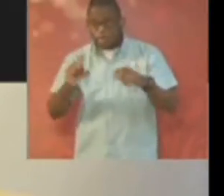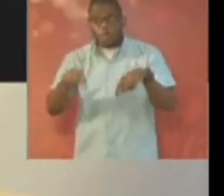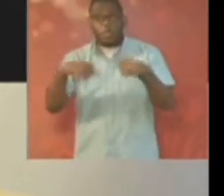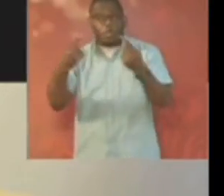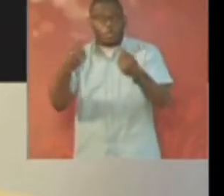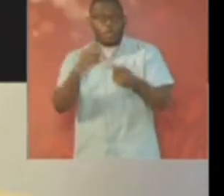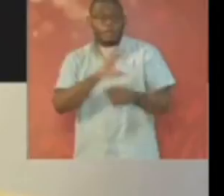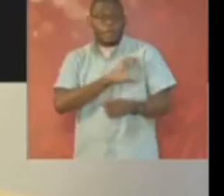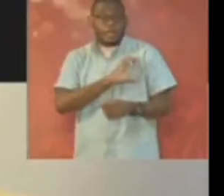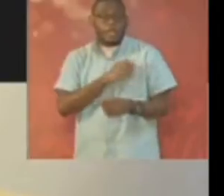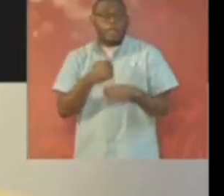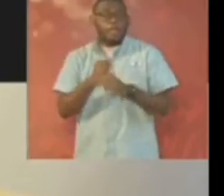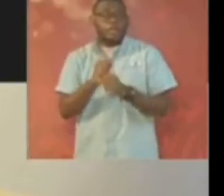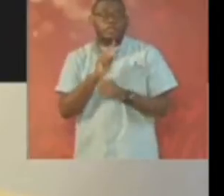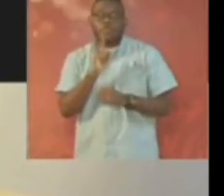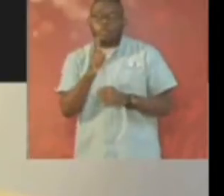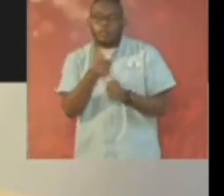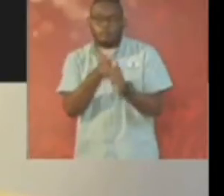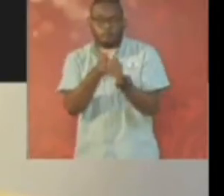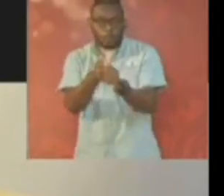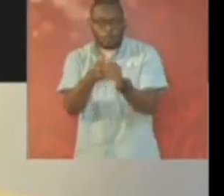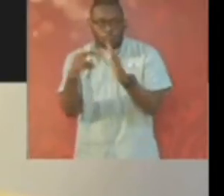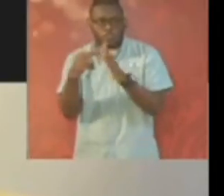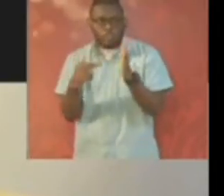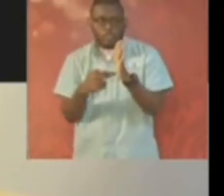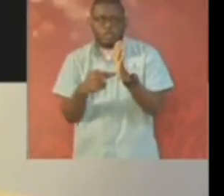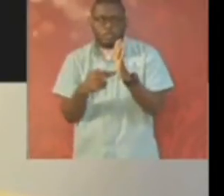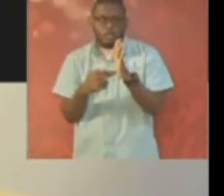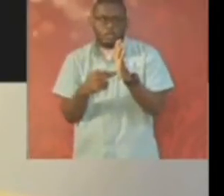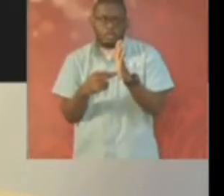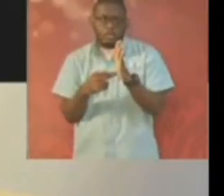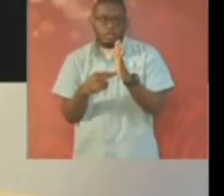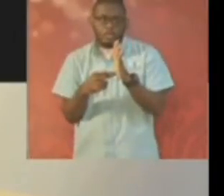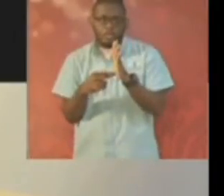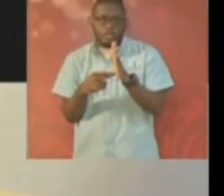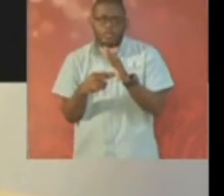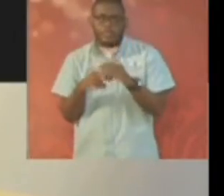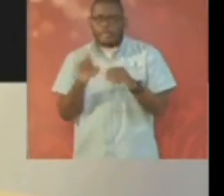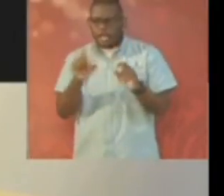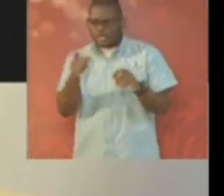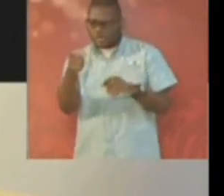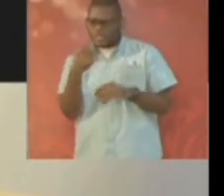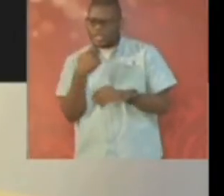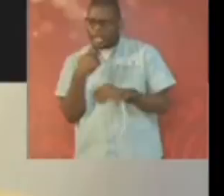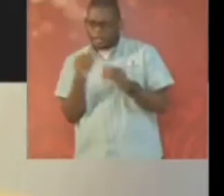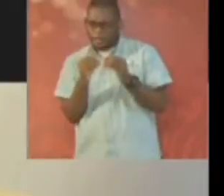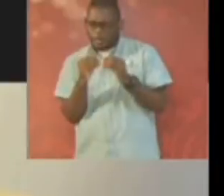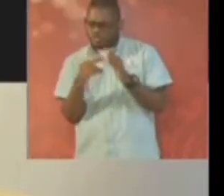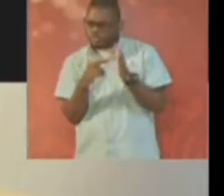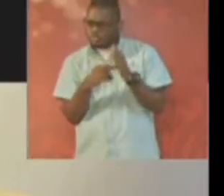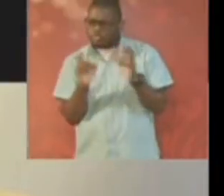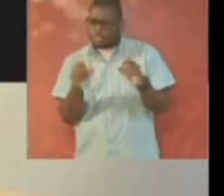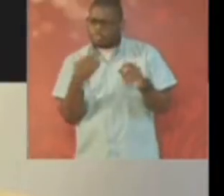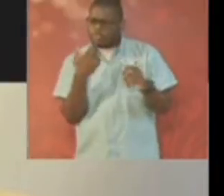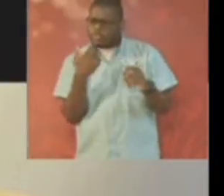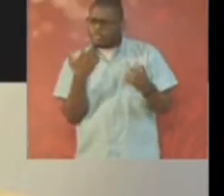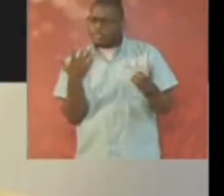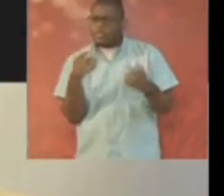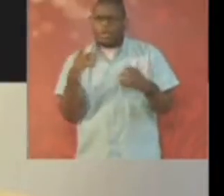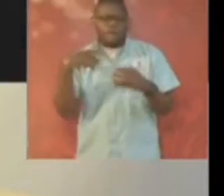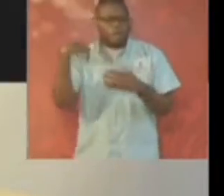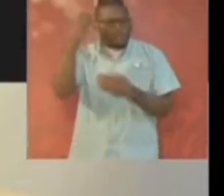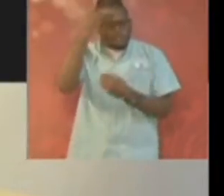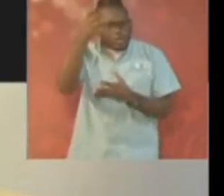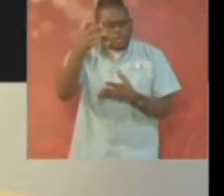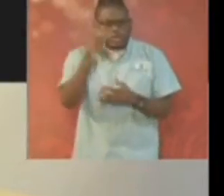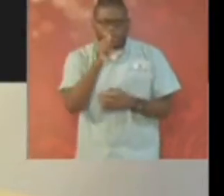enforce the regulations. Could you say what type of parameters they'll be operating within, specifically where it concerns private property, please?